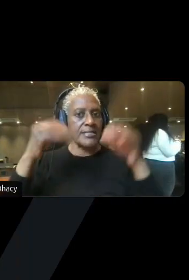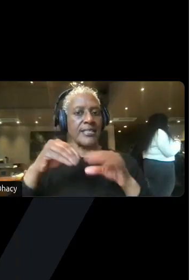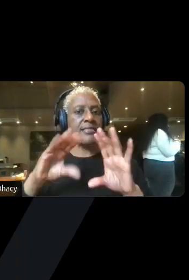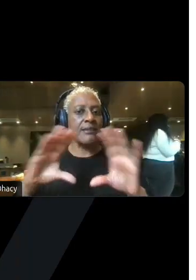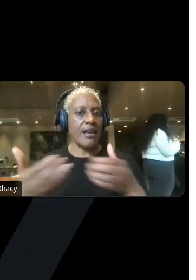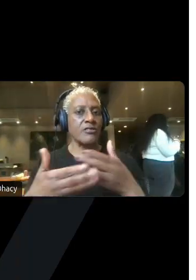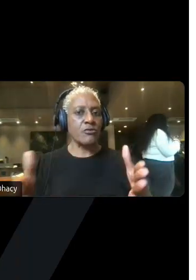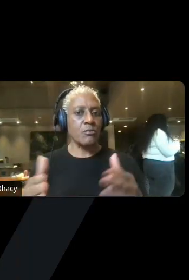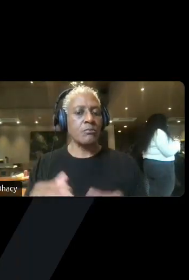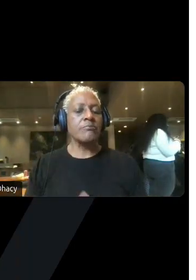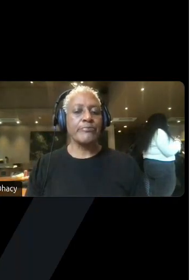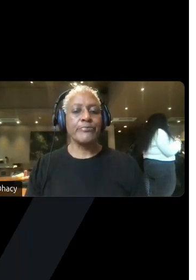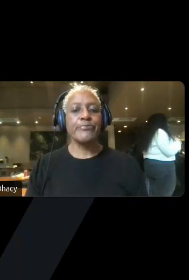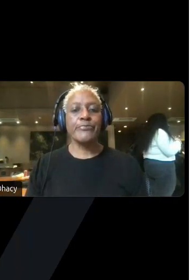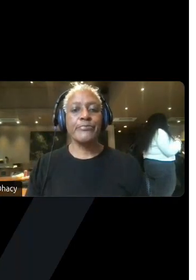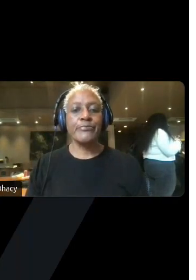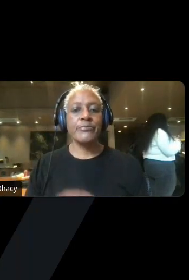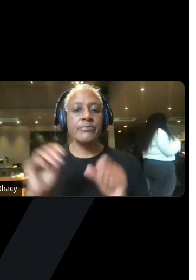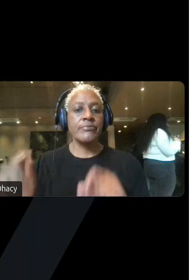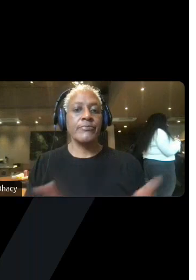slide.